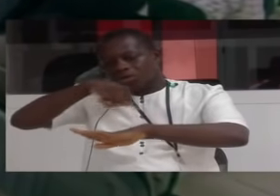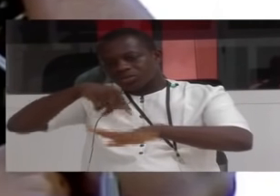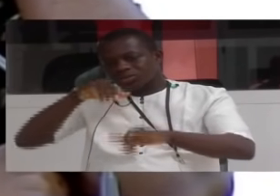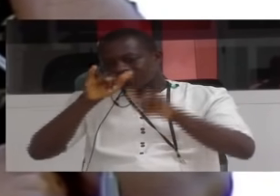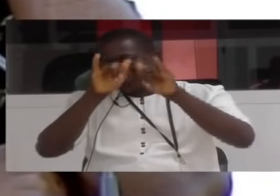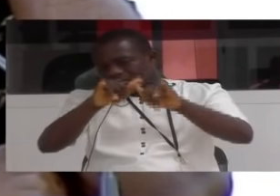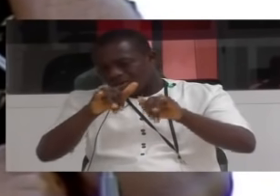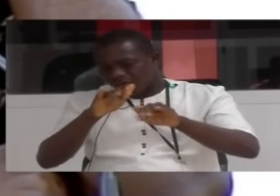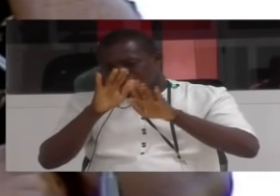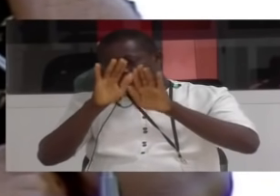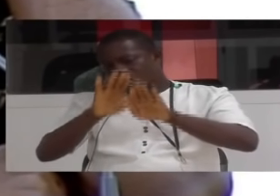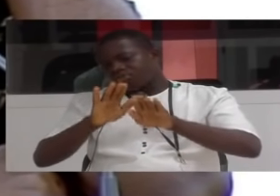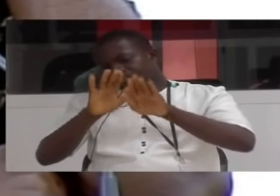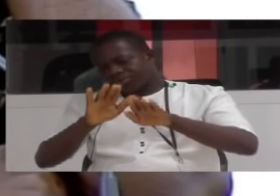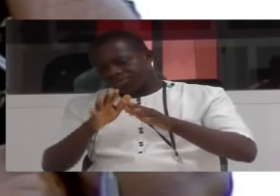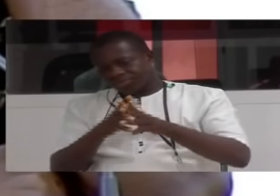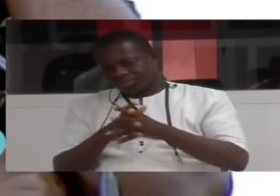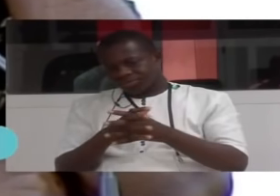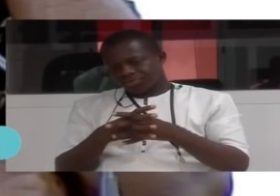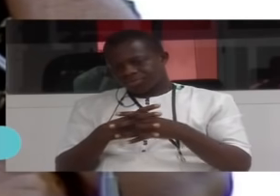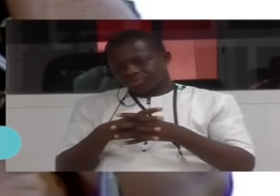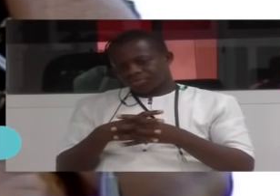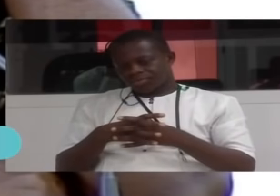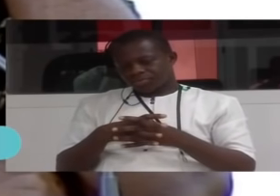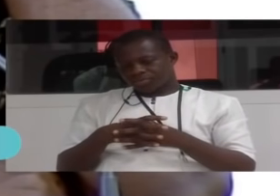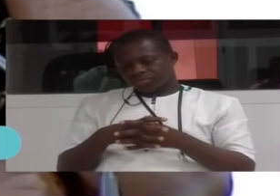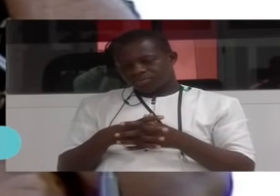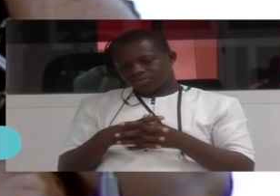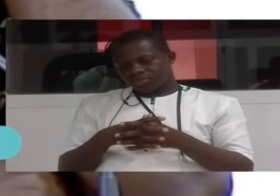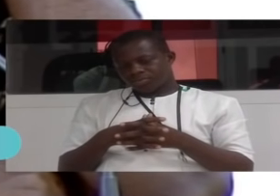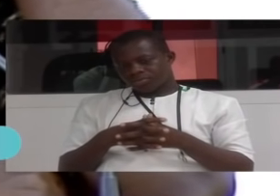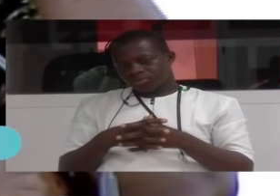Yoon bi ni ñaata waxtu ngeen def fofu bi ngeen don di xaar ñooñu.